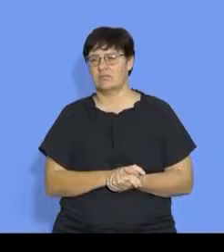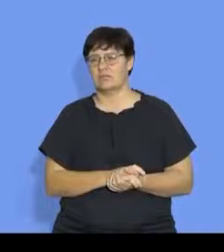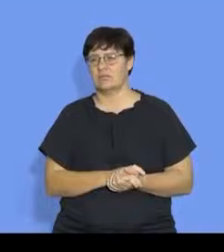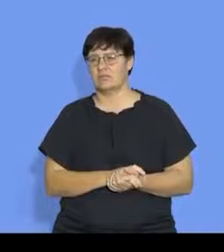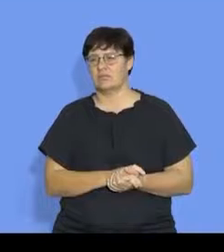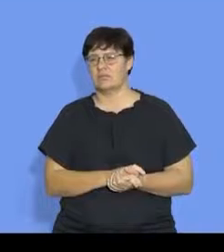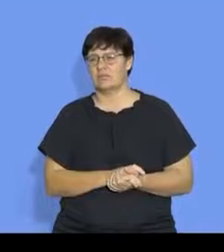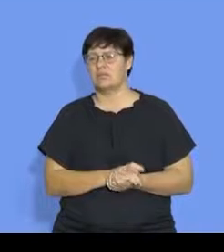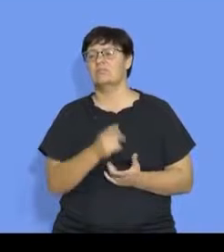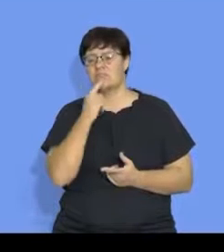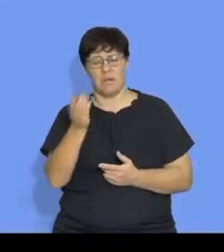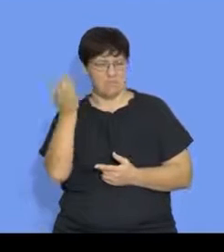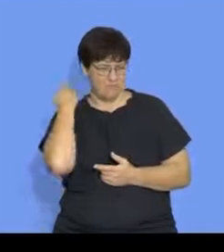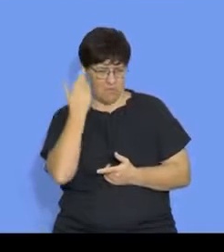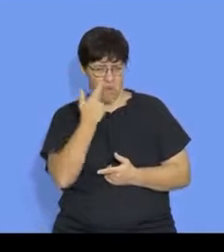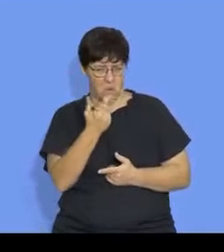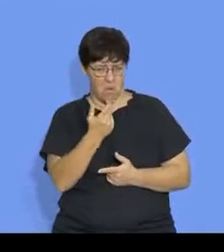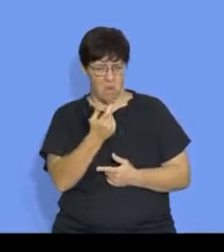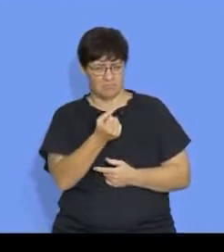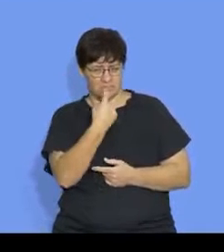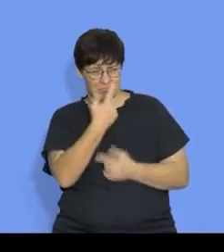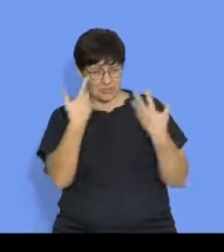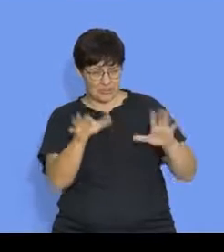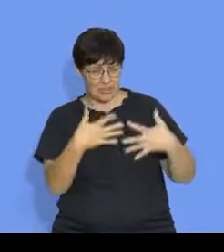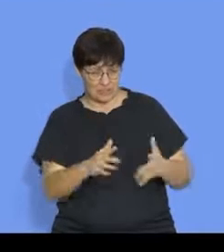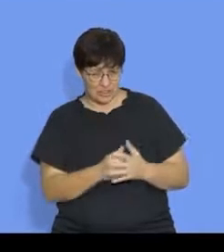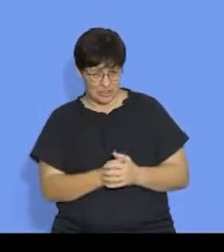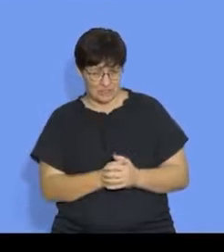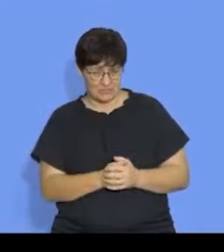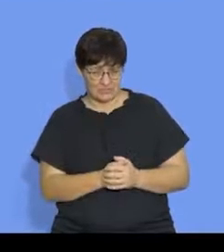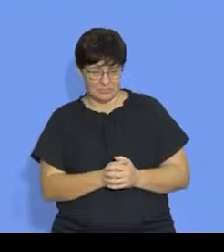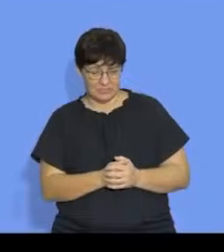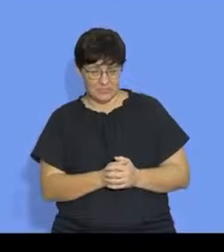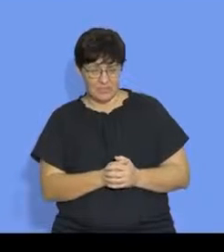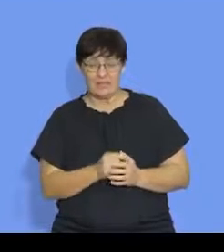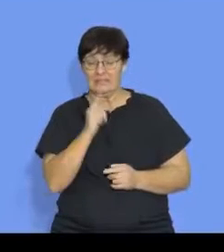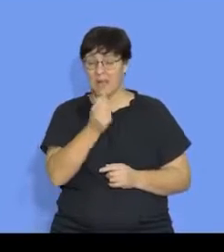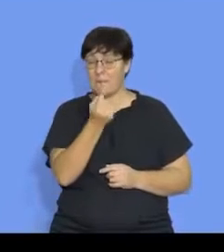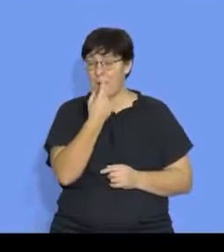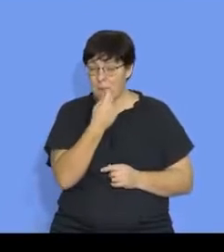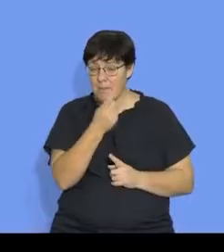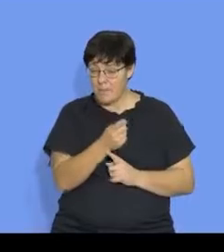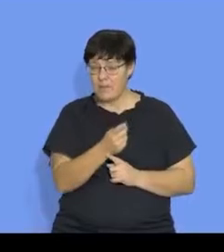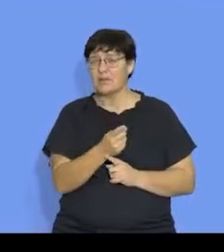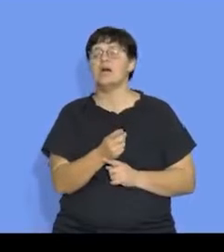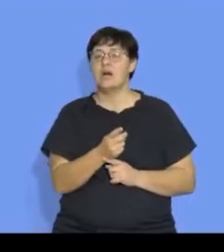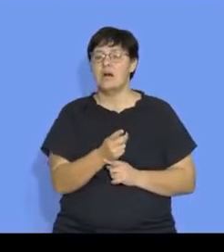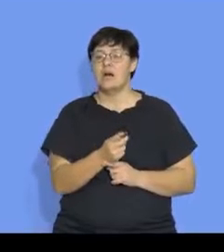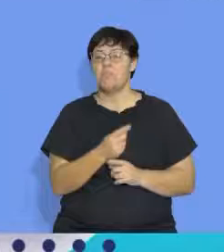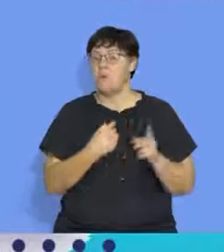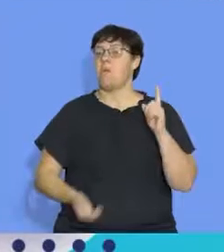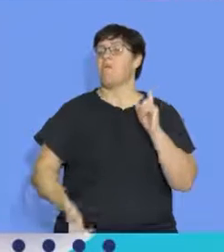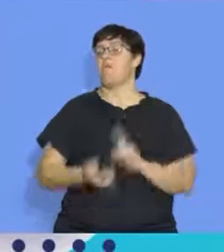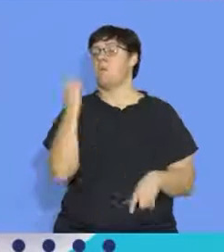have had antibiotics, you've been sick, and antibiotics were a huge, big